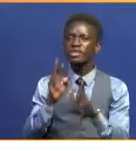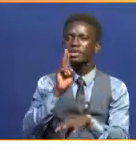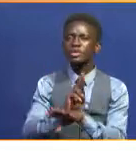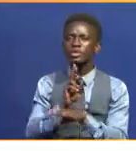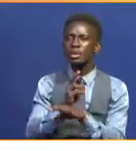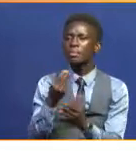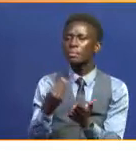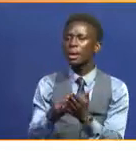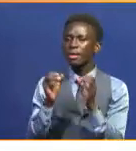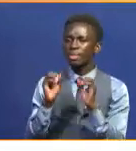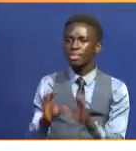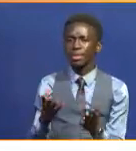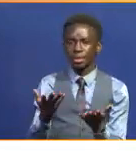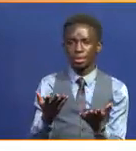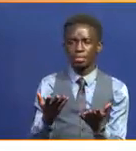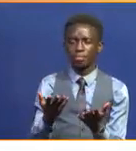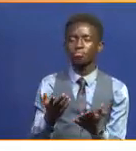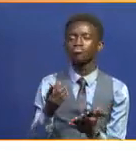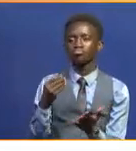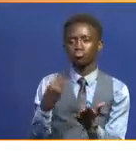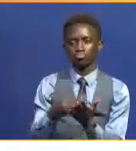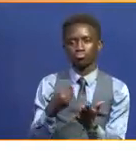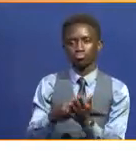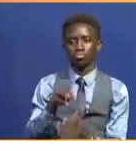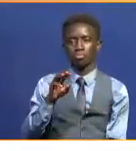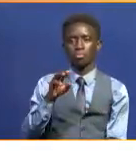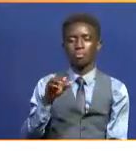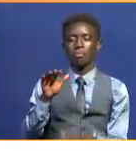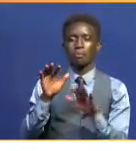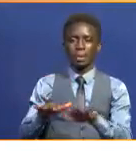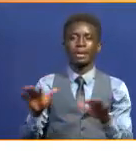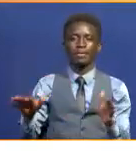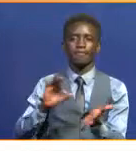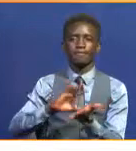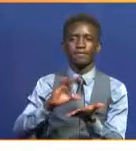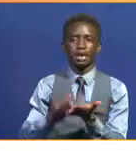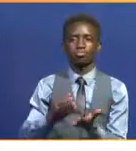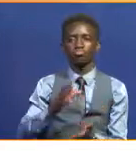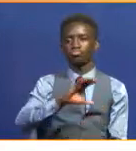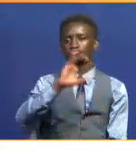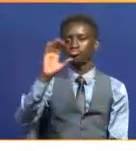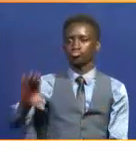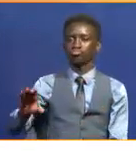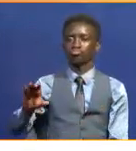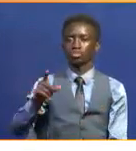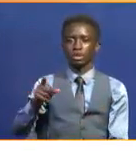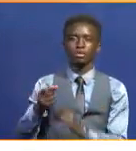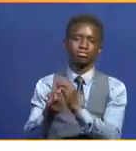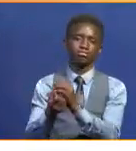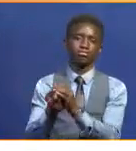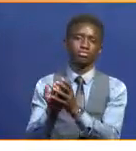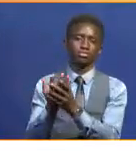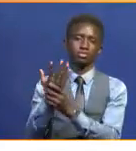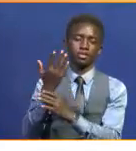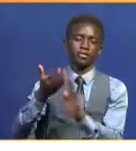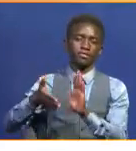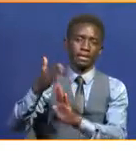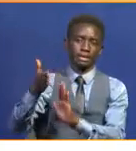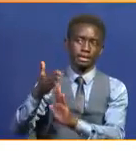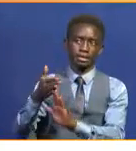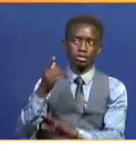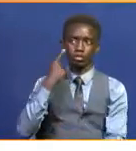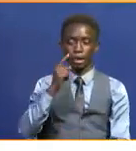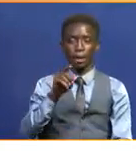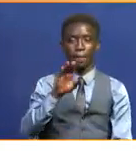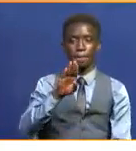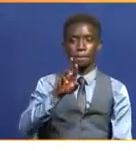now in money market funds, you can come in and go fairly quickly. British Money Market Fund,